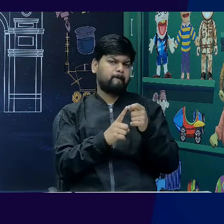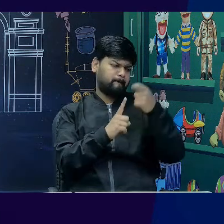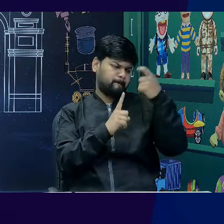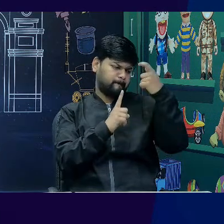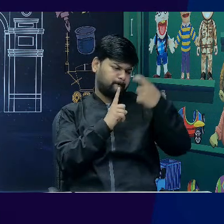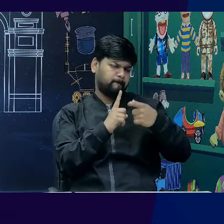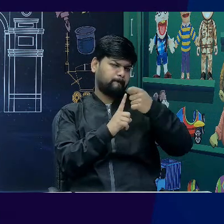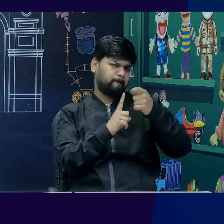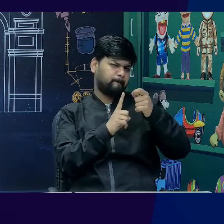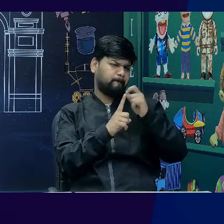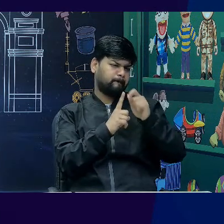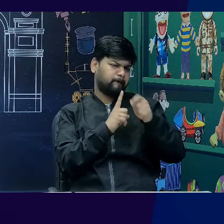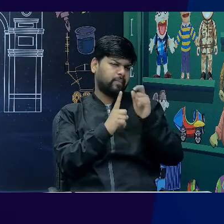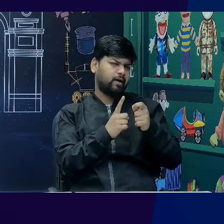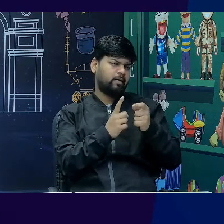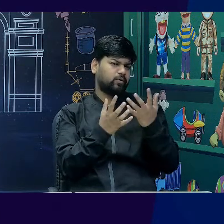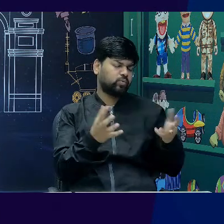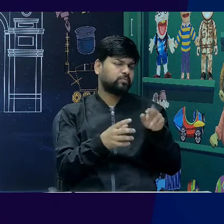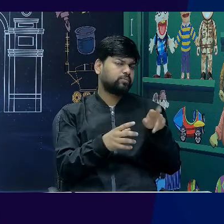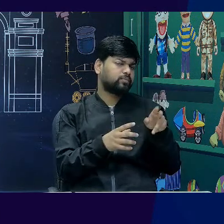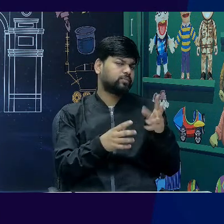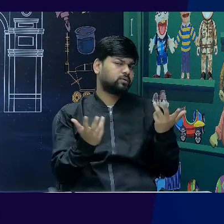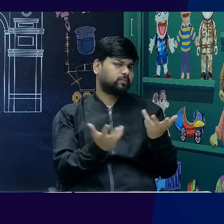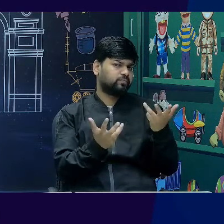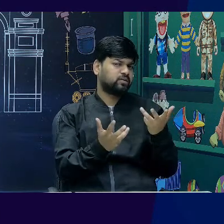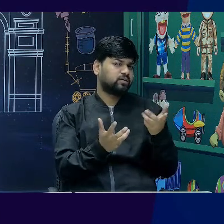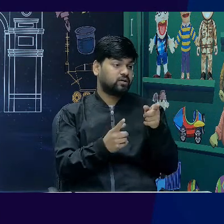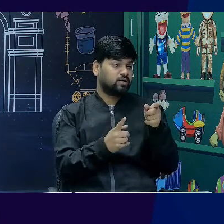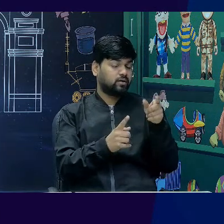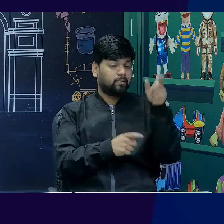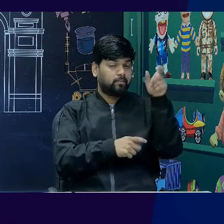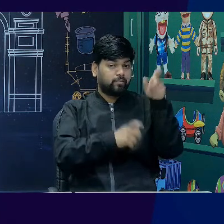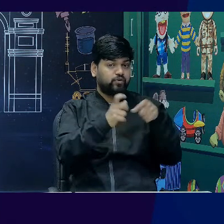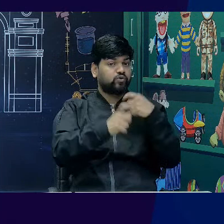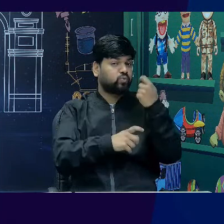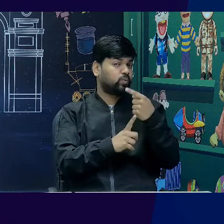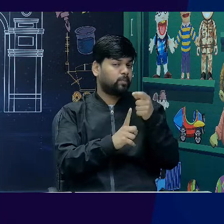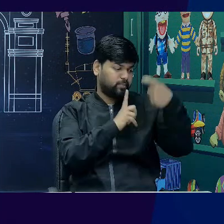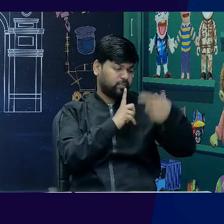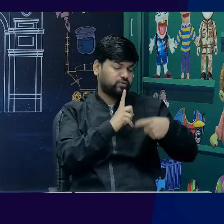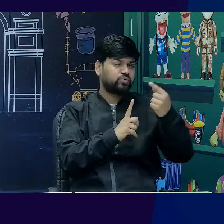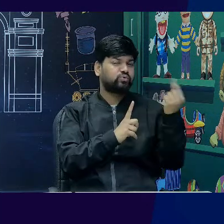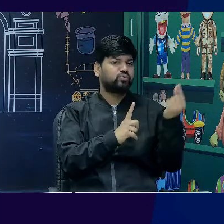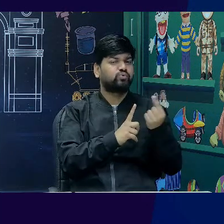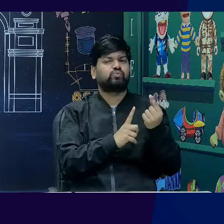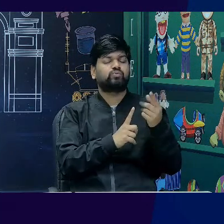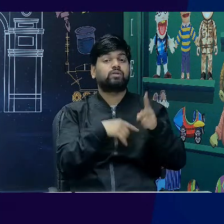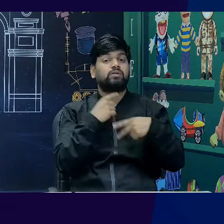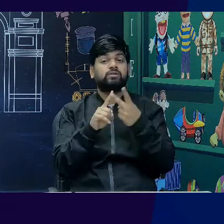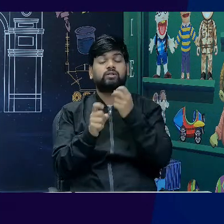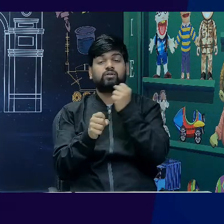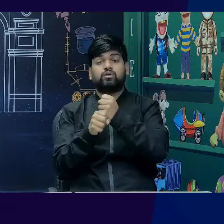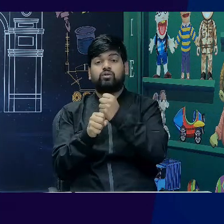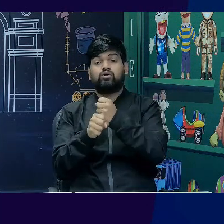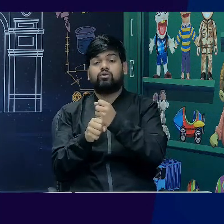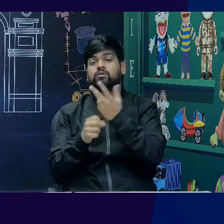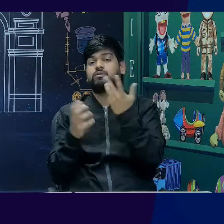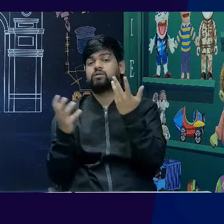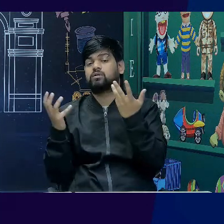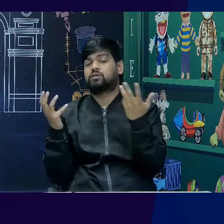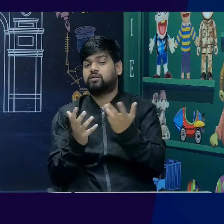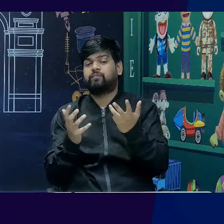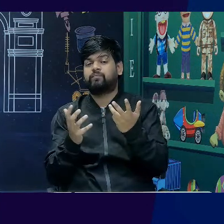maximization. So government is aiming to balance the goals of profit maximization and social welfare. The third is